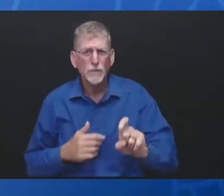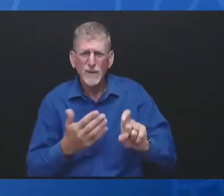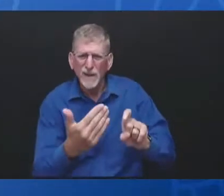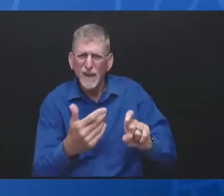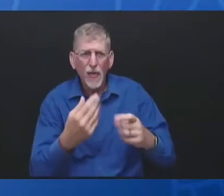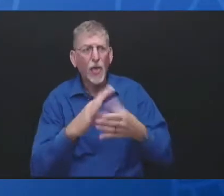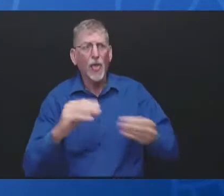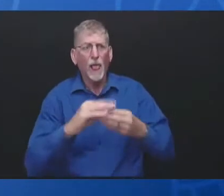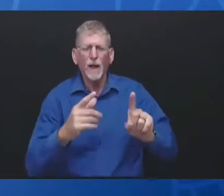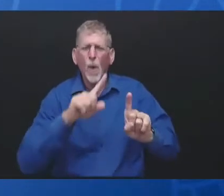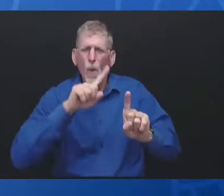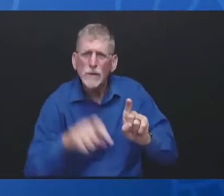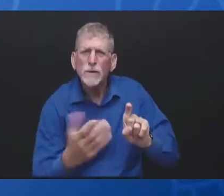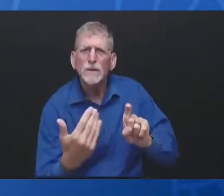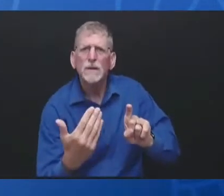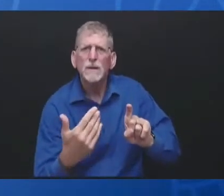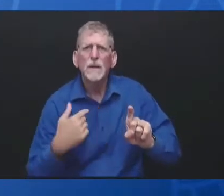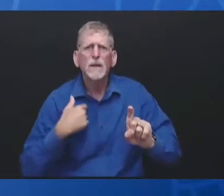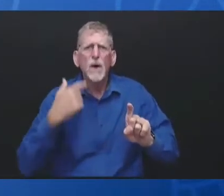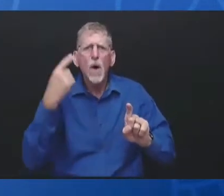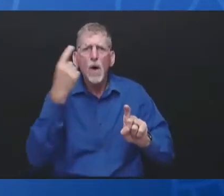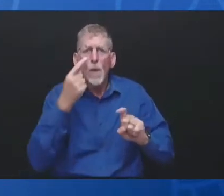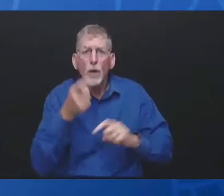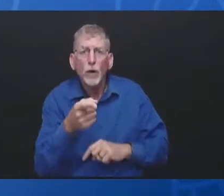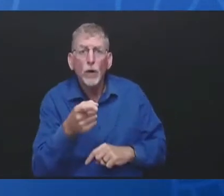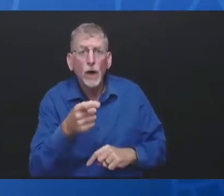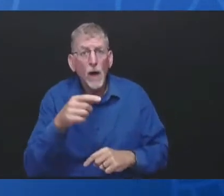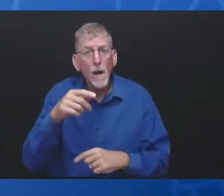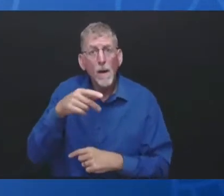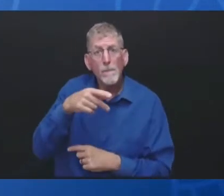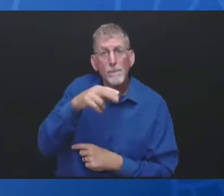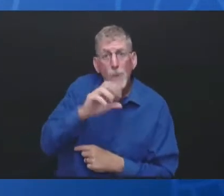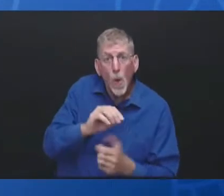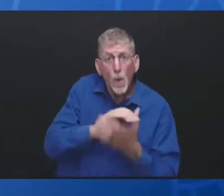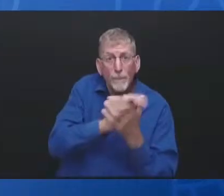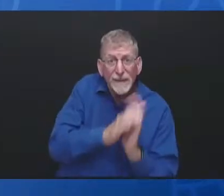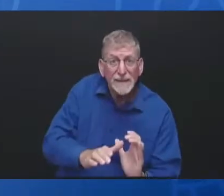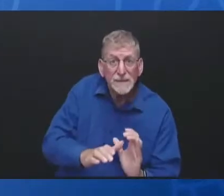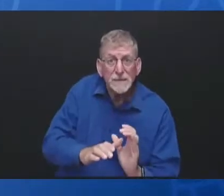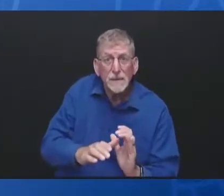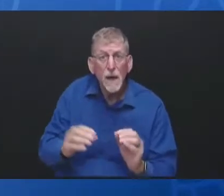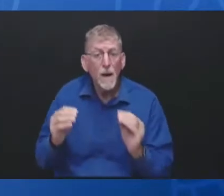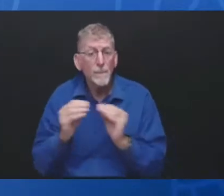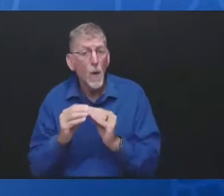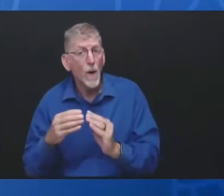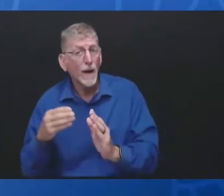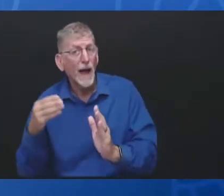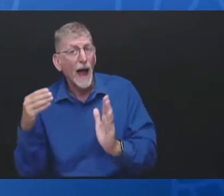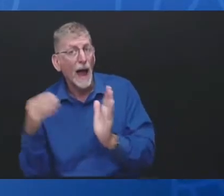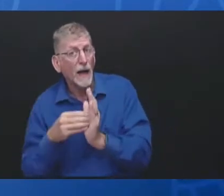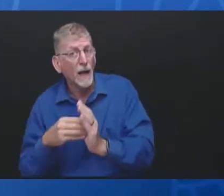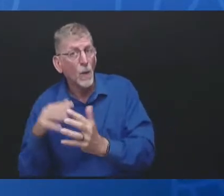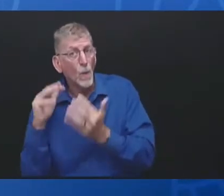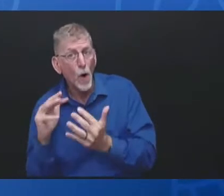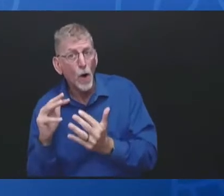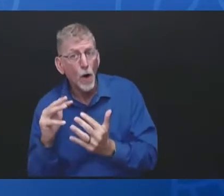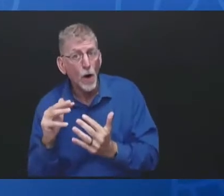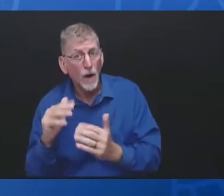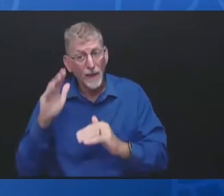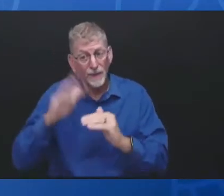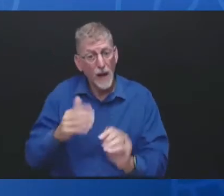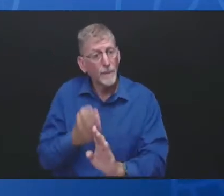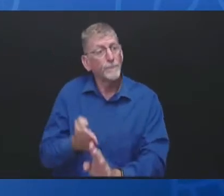more pro-peace or more anti-war than the previous administration, given these kinds of horrors that Americans are witnessing. Yes, well, it